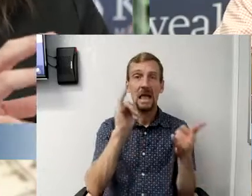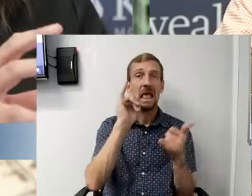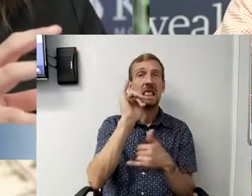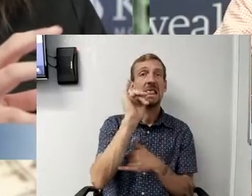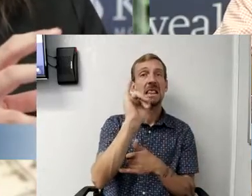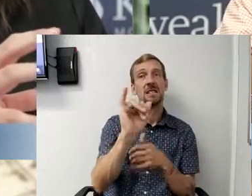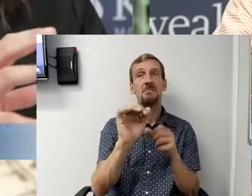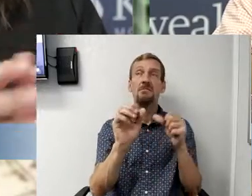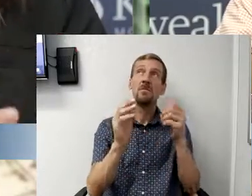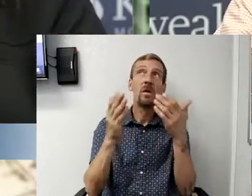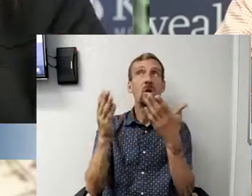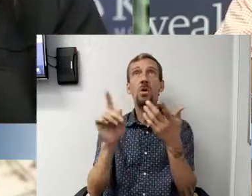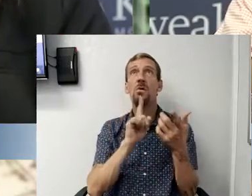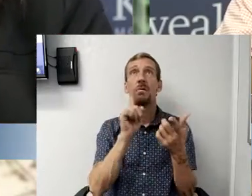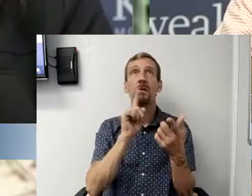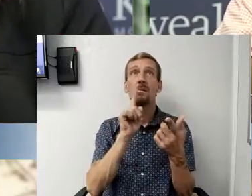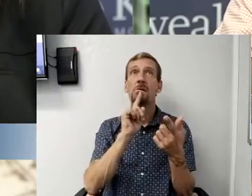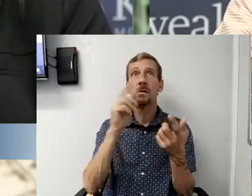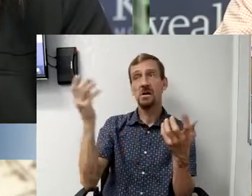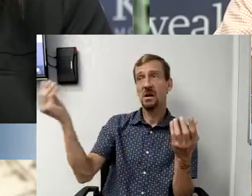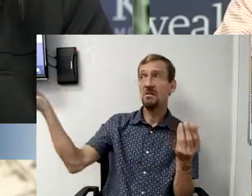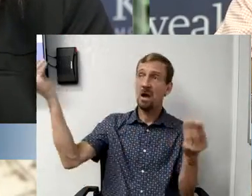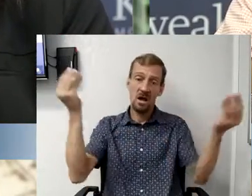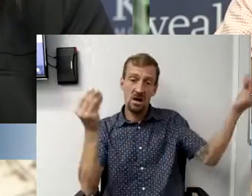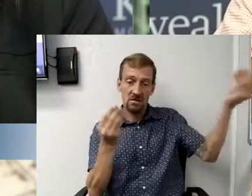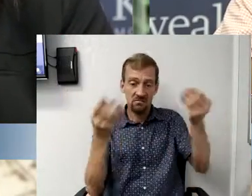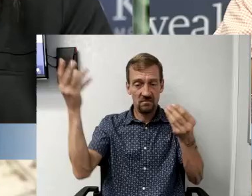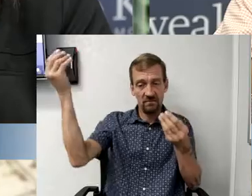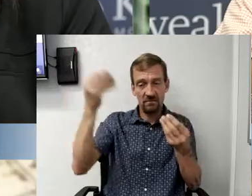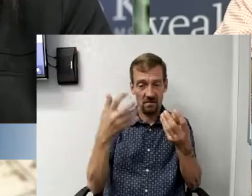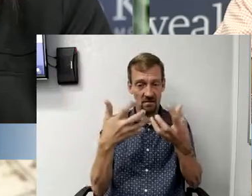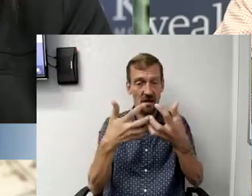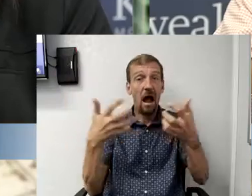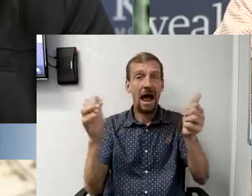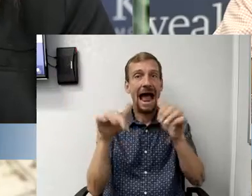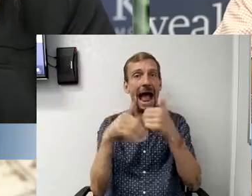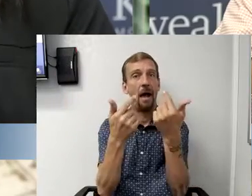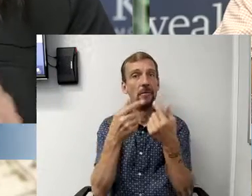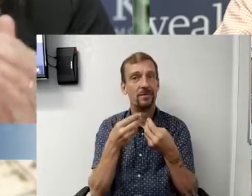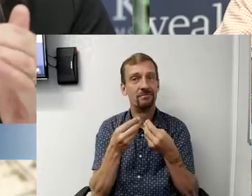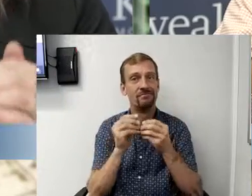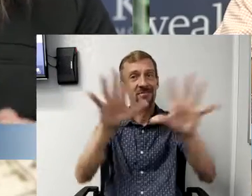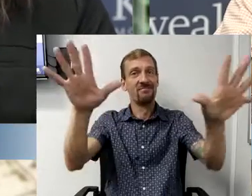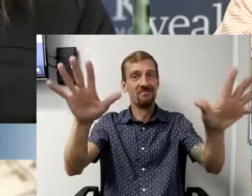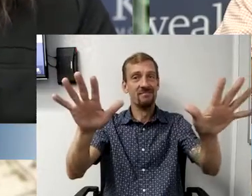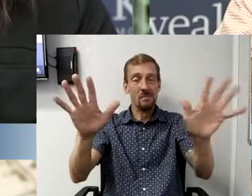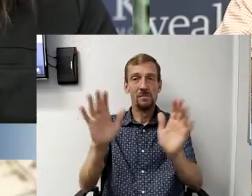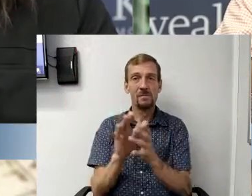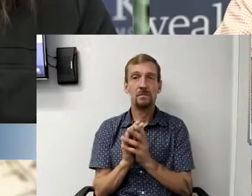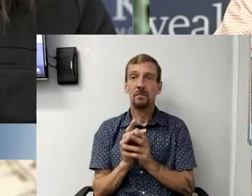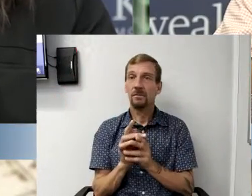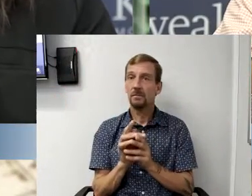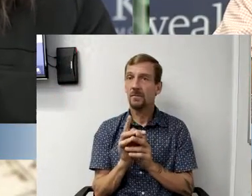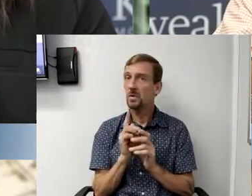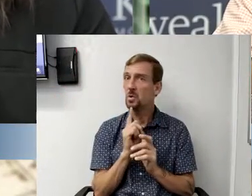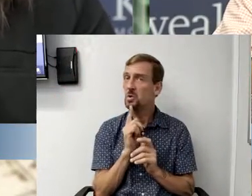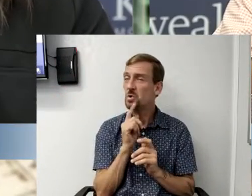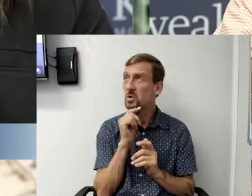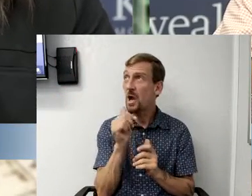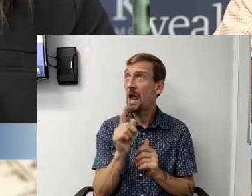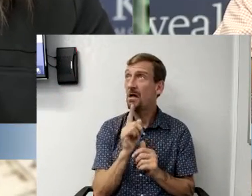the different pieces of how the virus is transmitted. So it's less likely